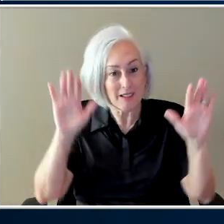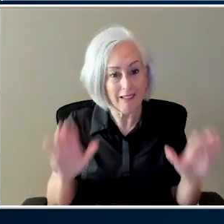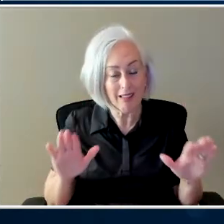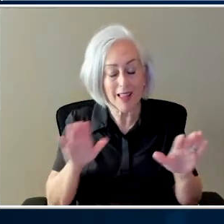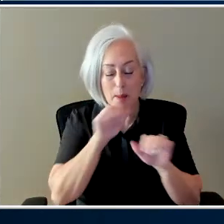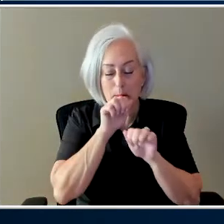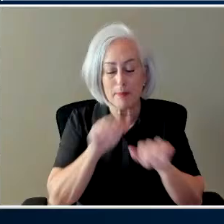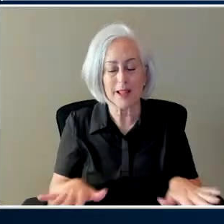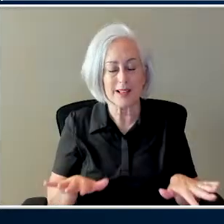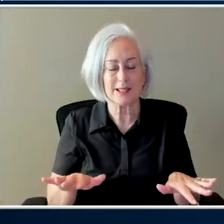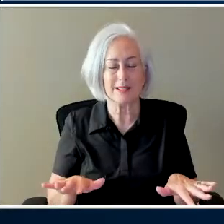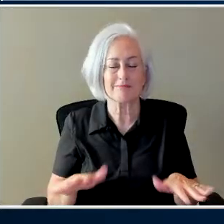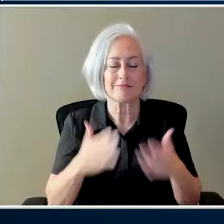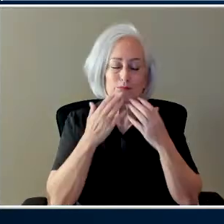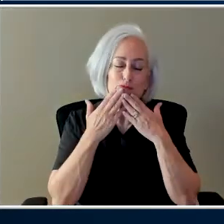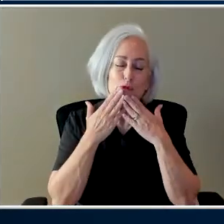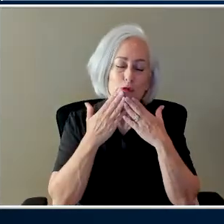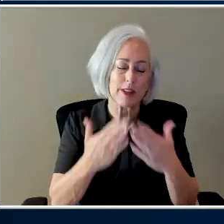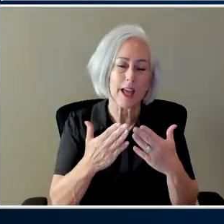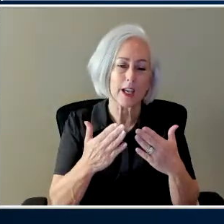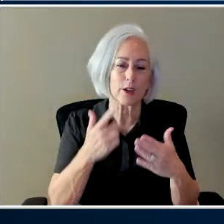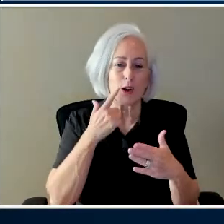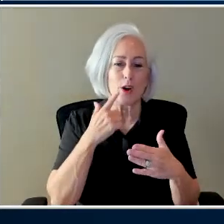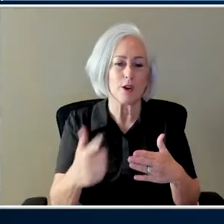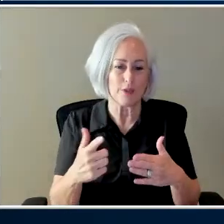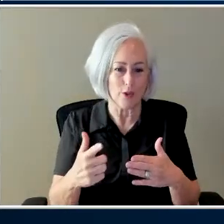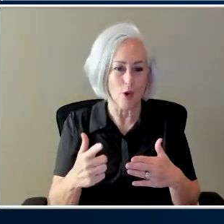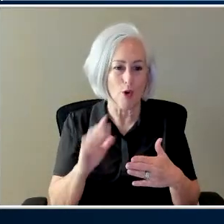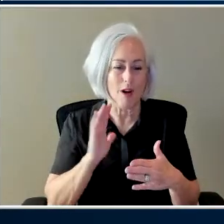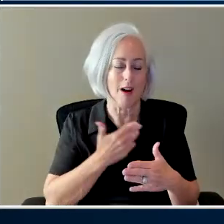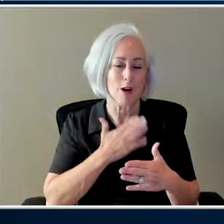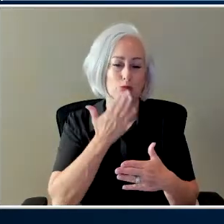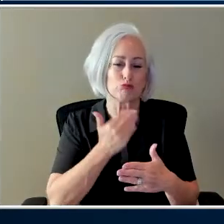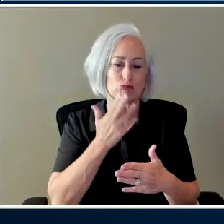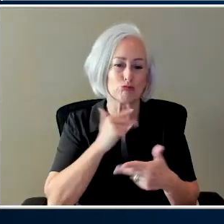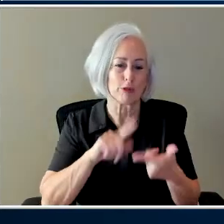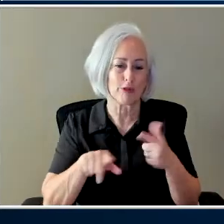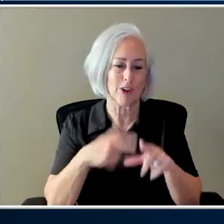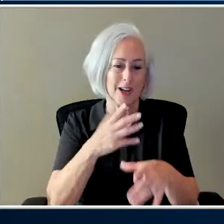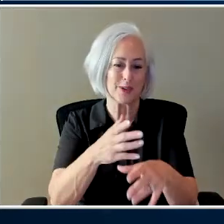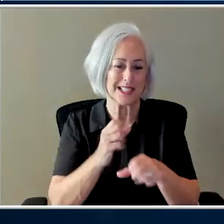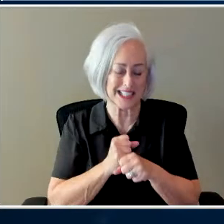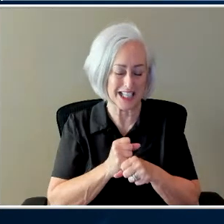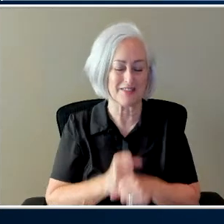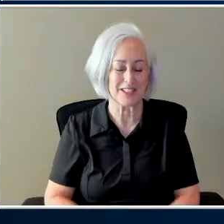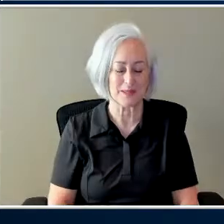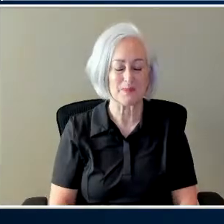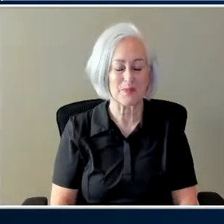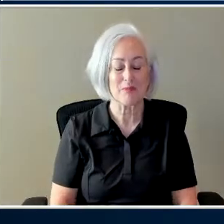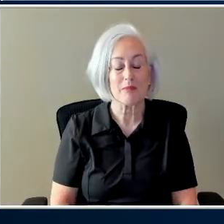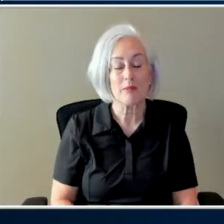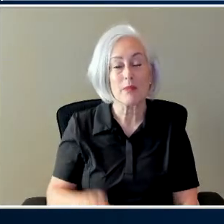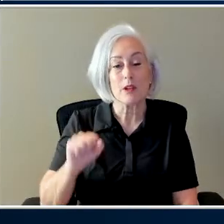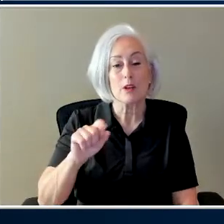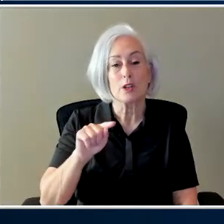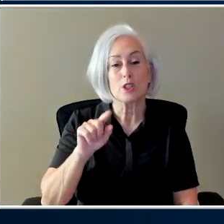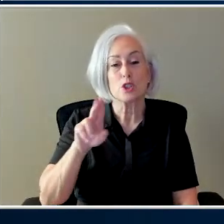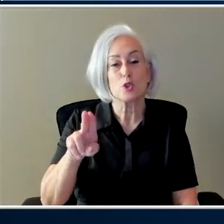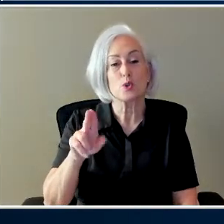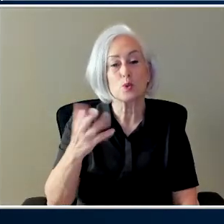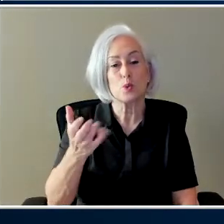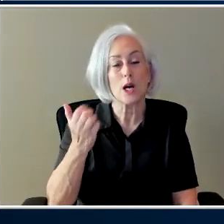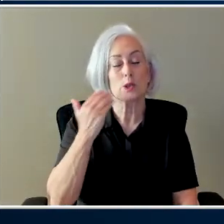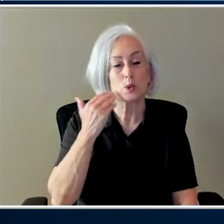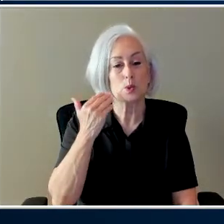wonderful care our dear friend received. Question, Stu says, are families allowed to stay with